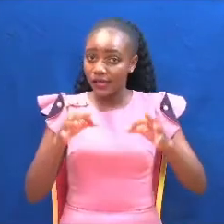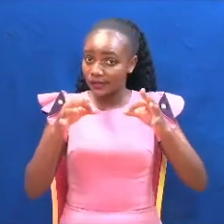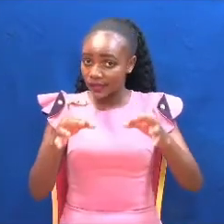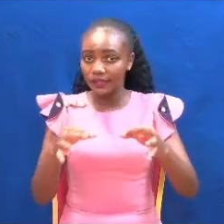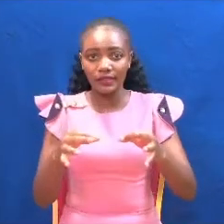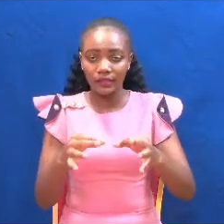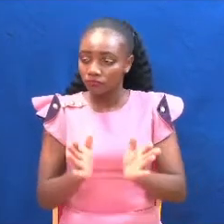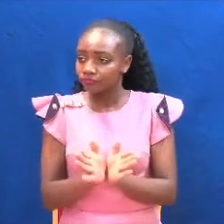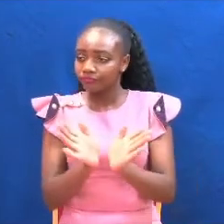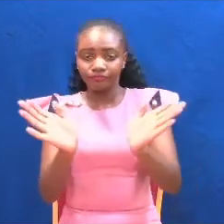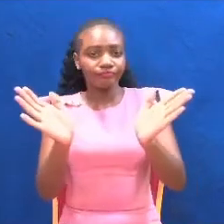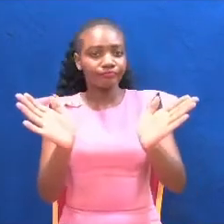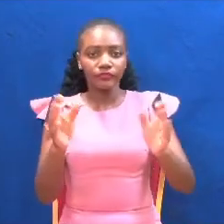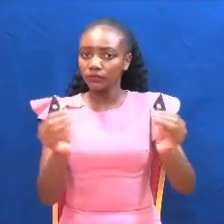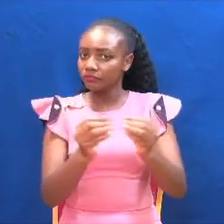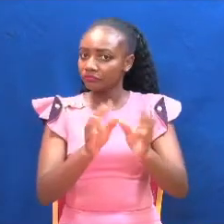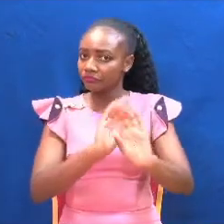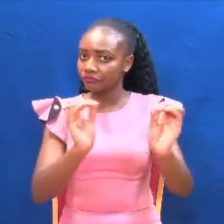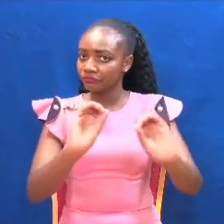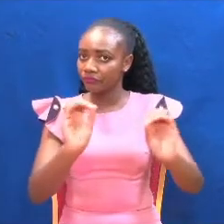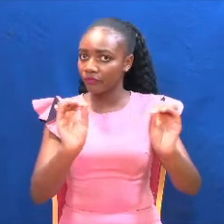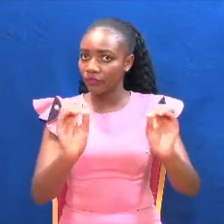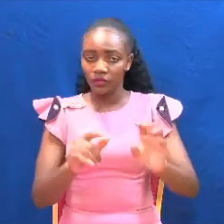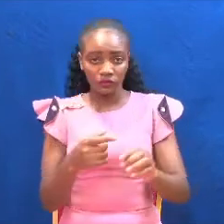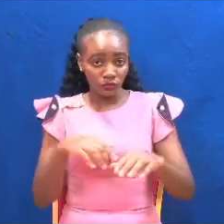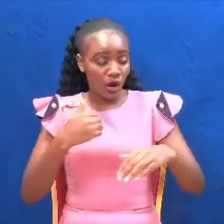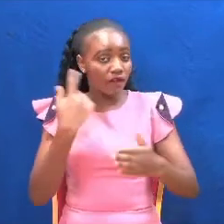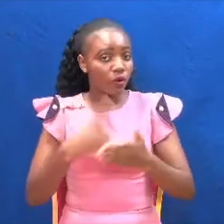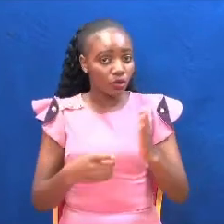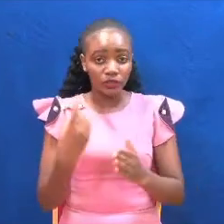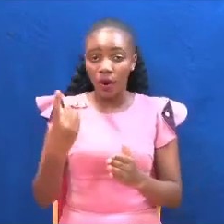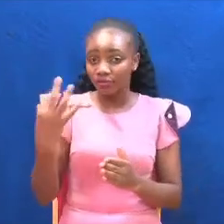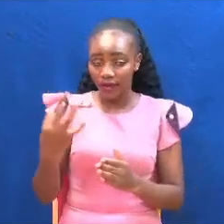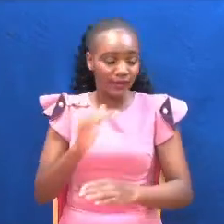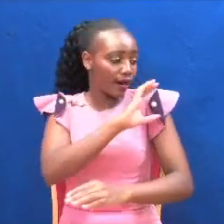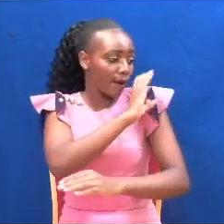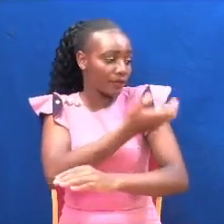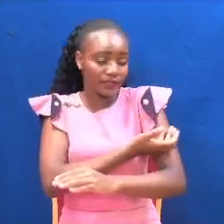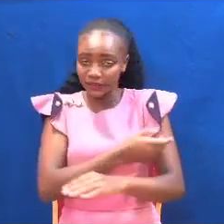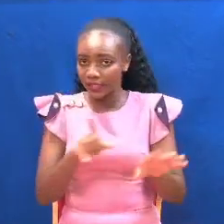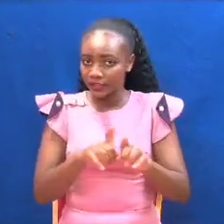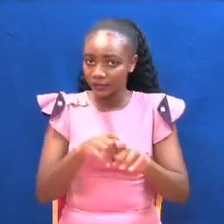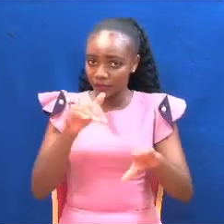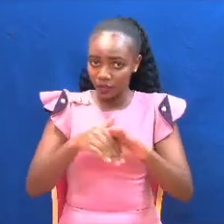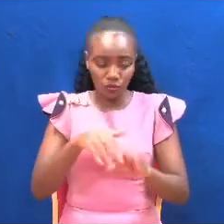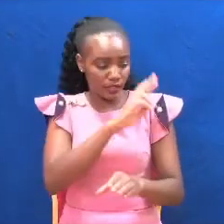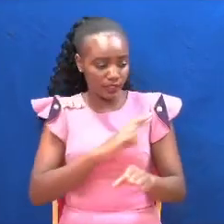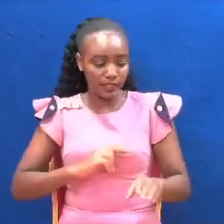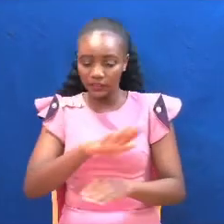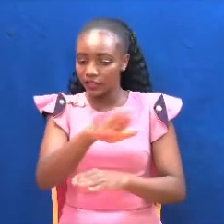political gatherings of that capacity during in-person worship services, mandatory COVID-19